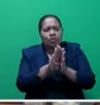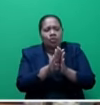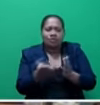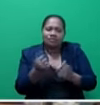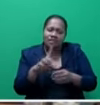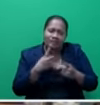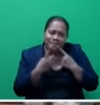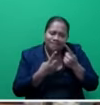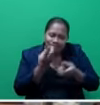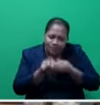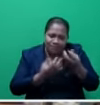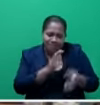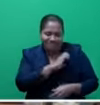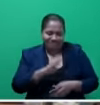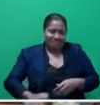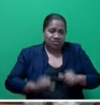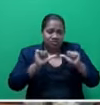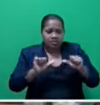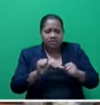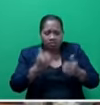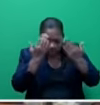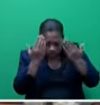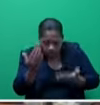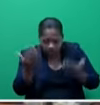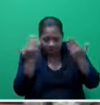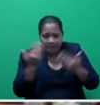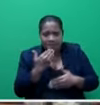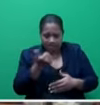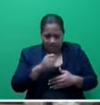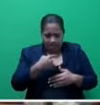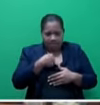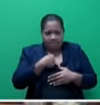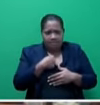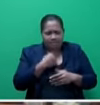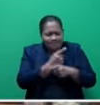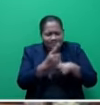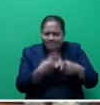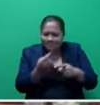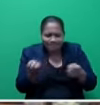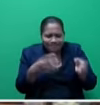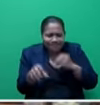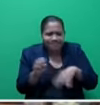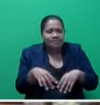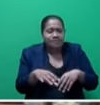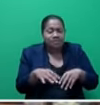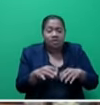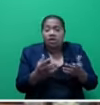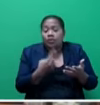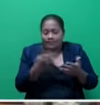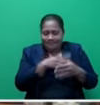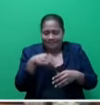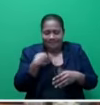President. Honourable Speaker, please allow me to also talk about the significant contribution made by the Ministry of Environment to